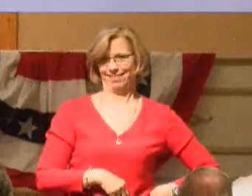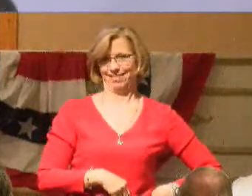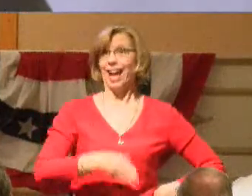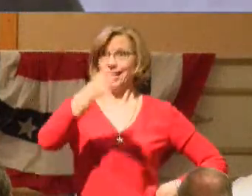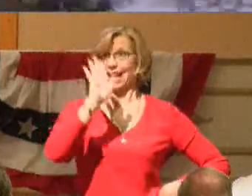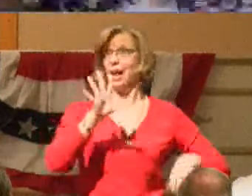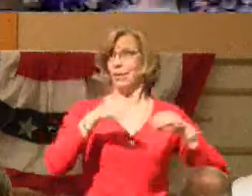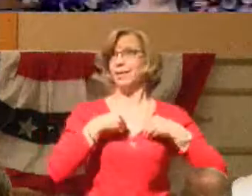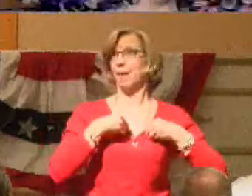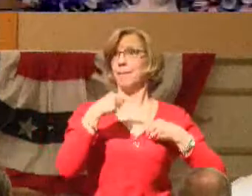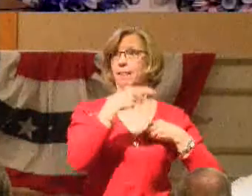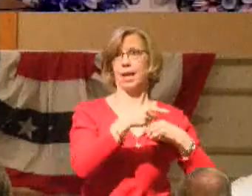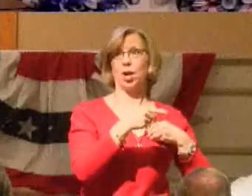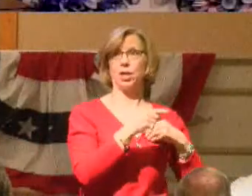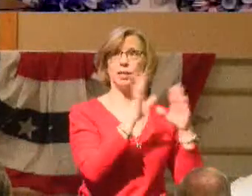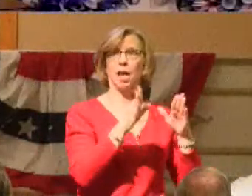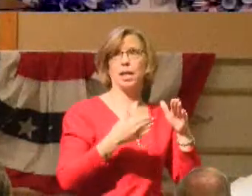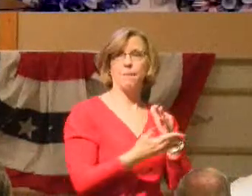morning.